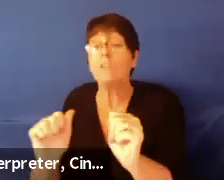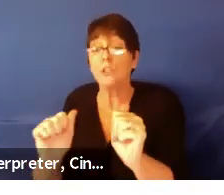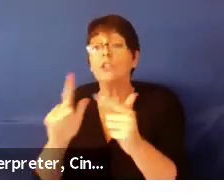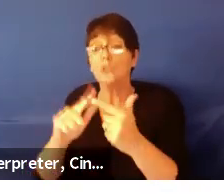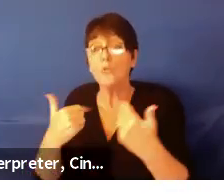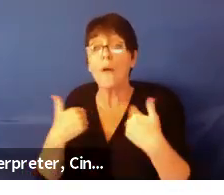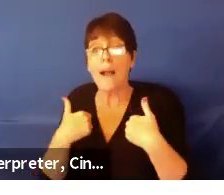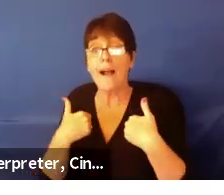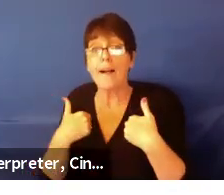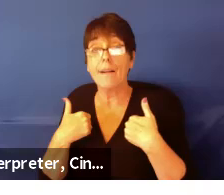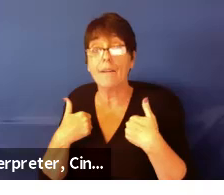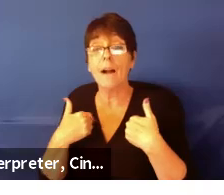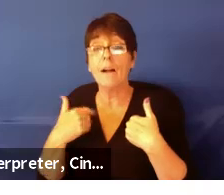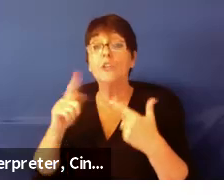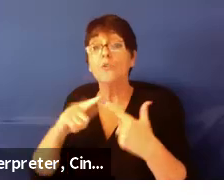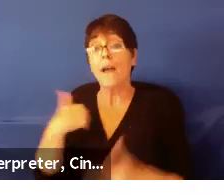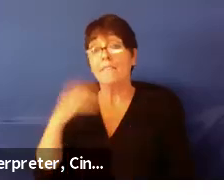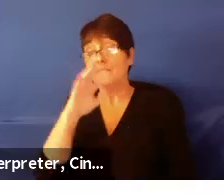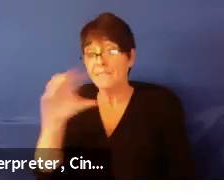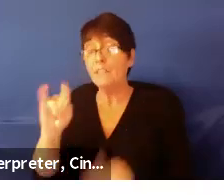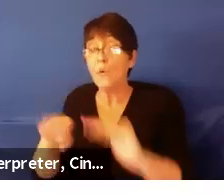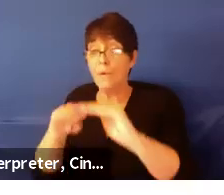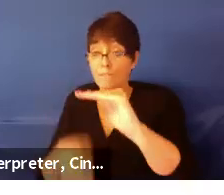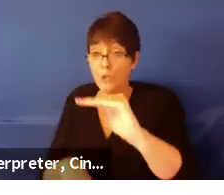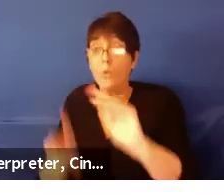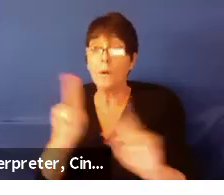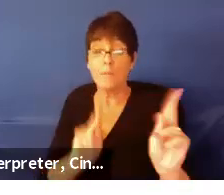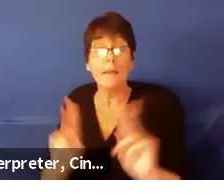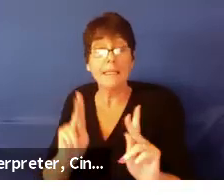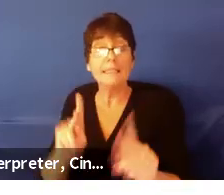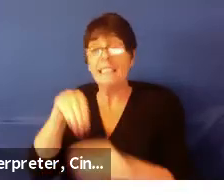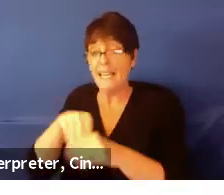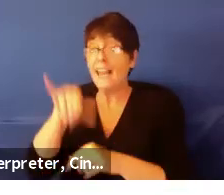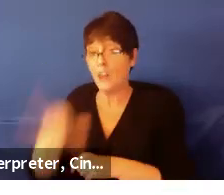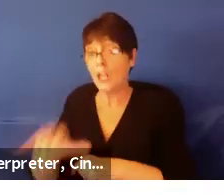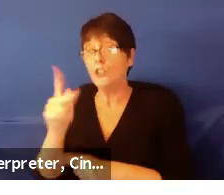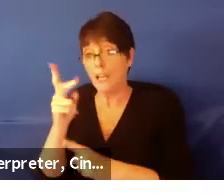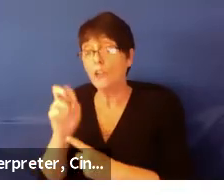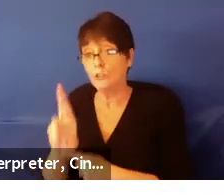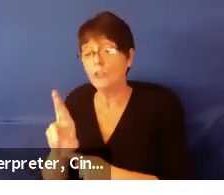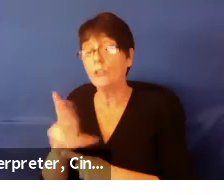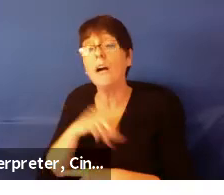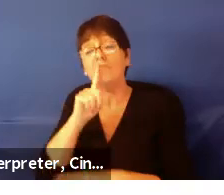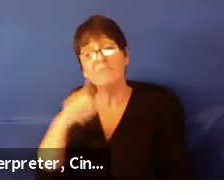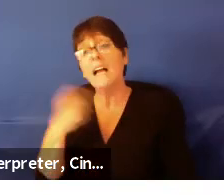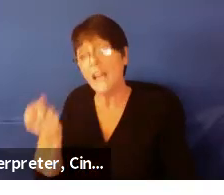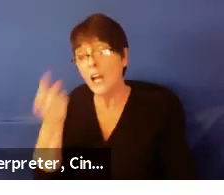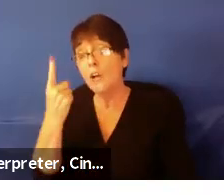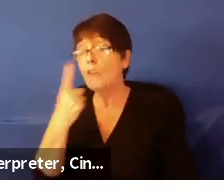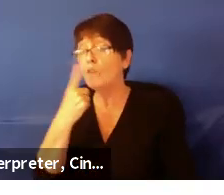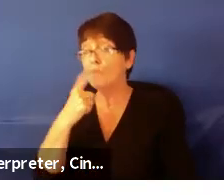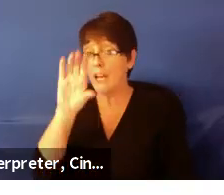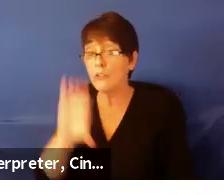have 50 or fewer clients in these shelters. And I really understand that Red